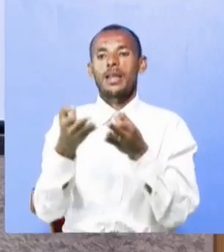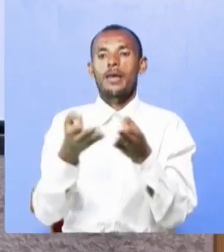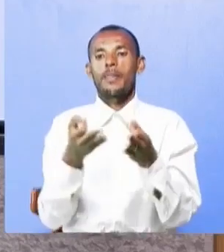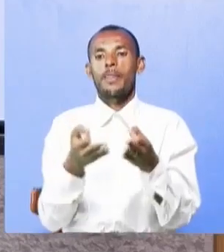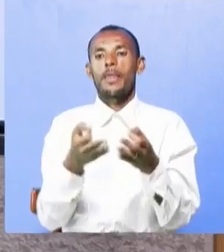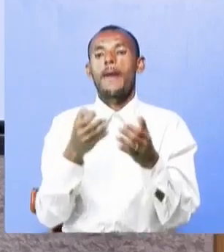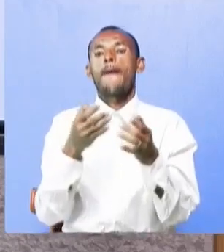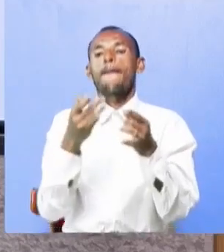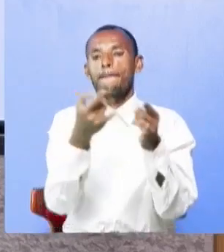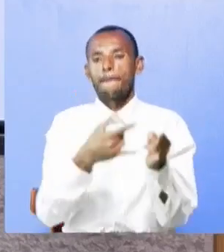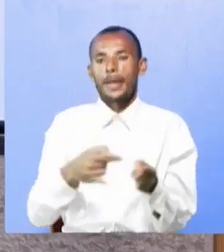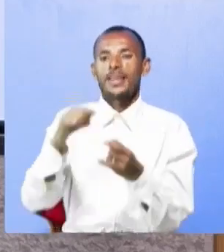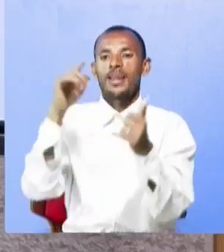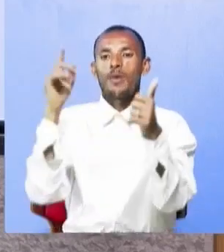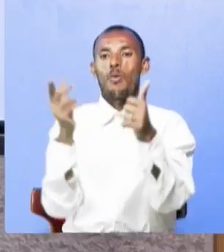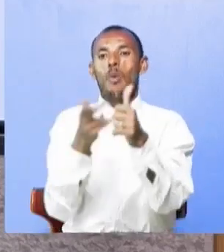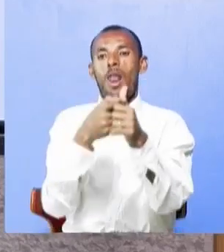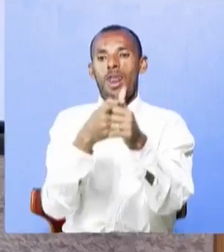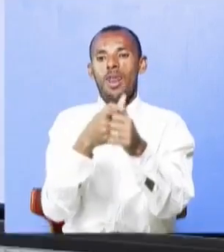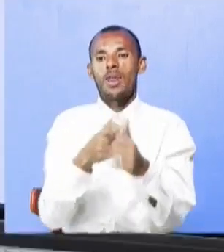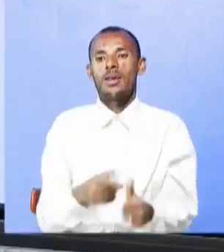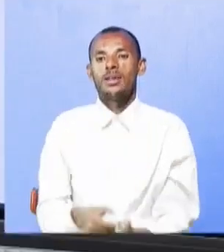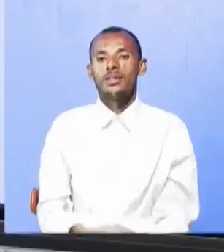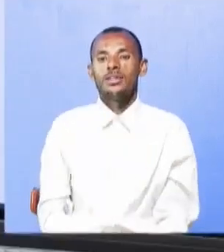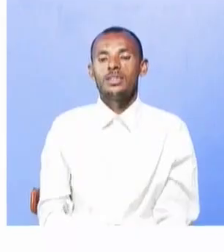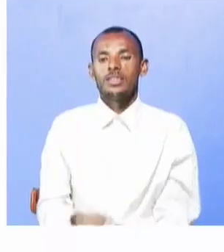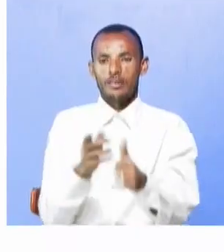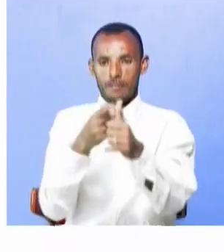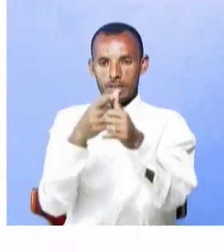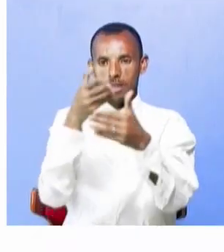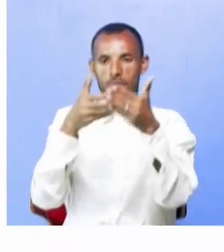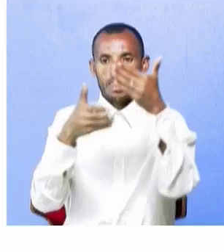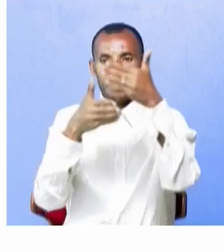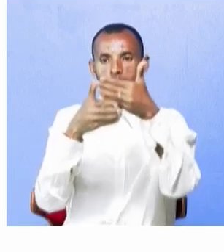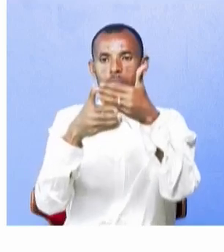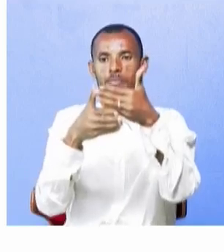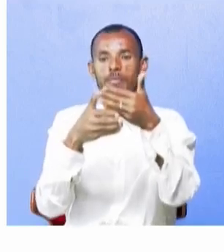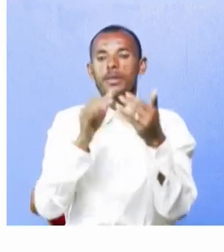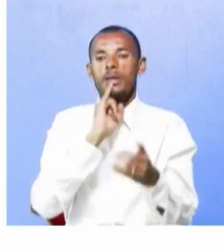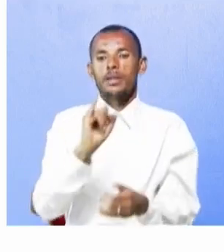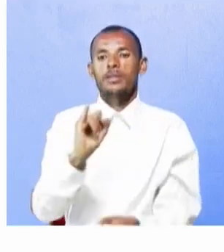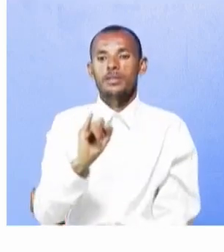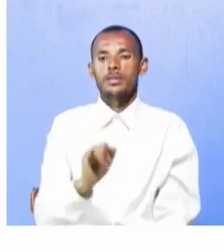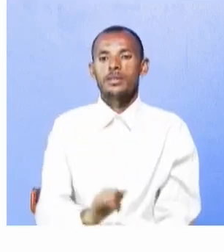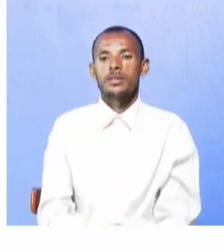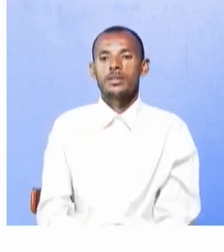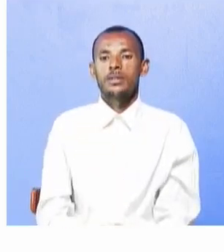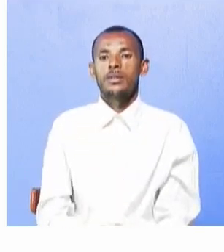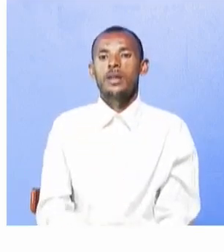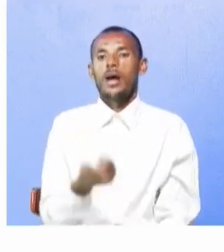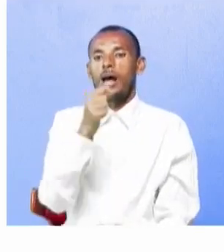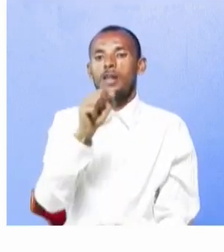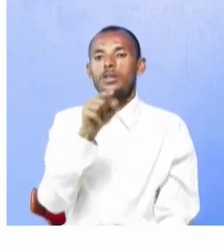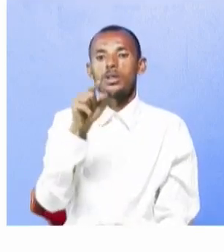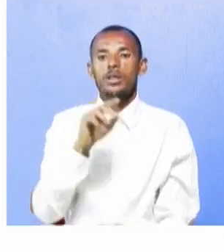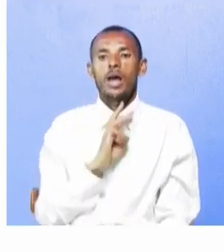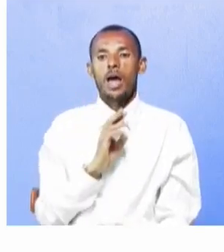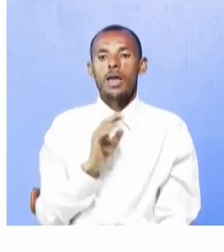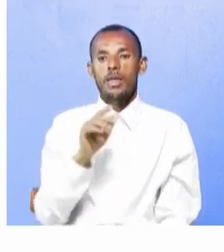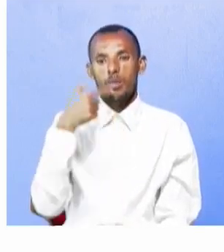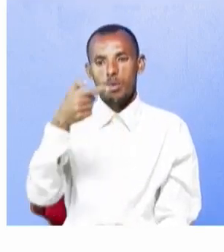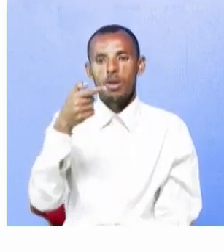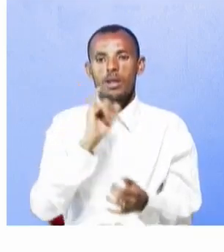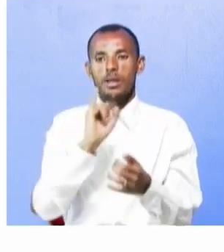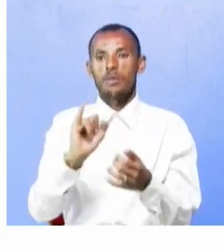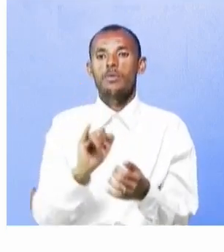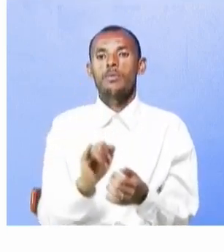1. Okay, so the first step is, as I have told you, the first step is,